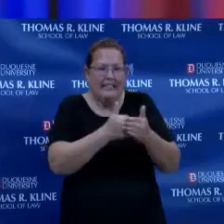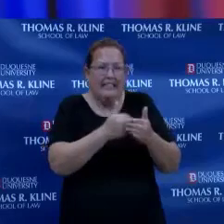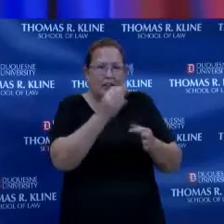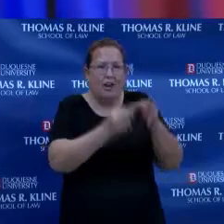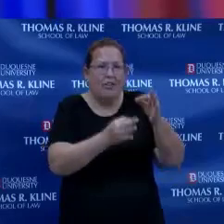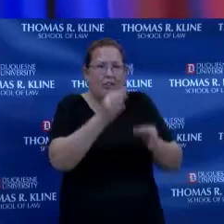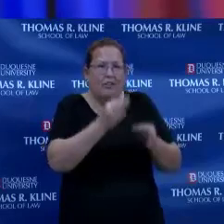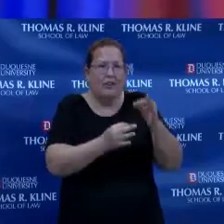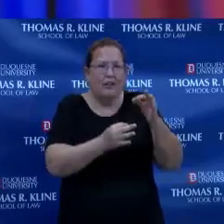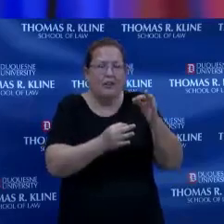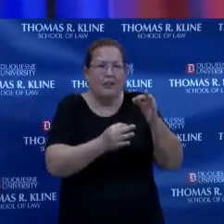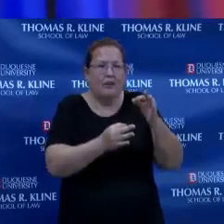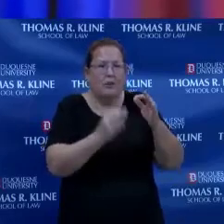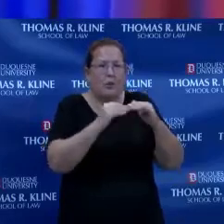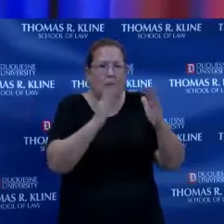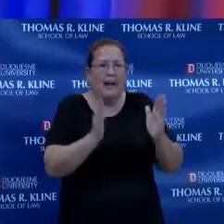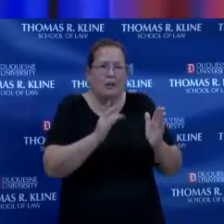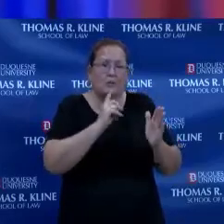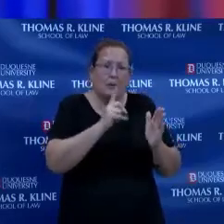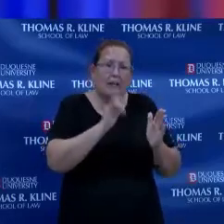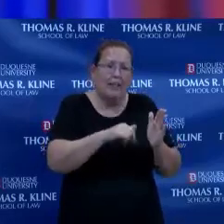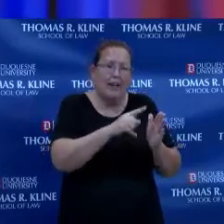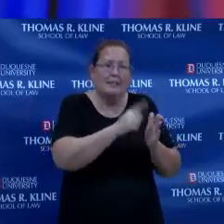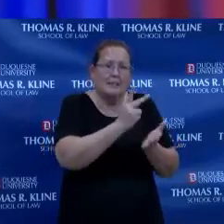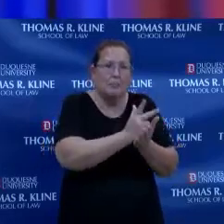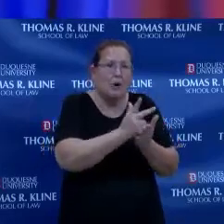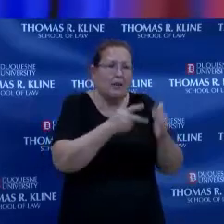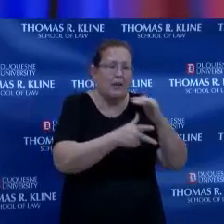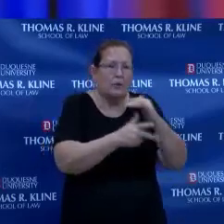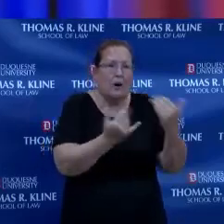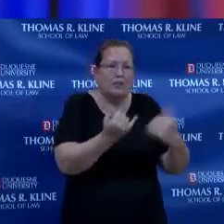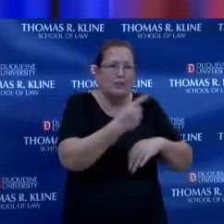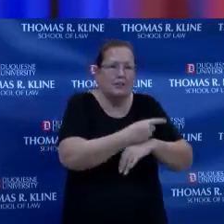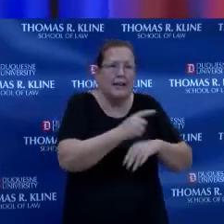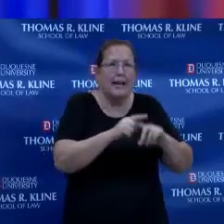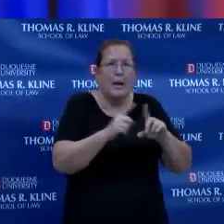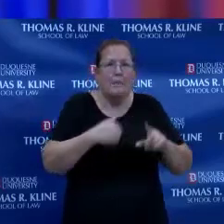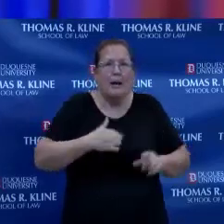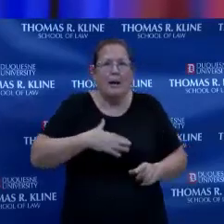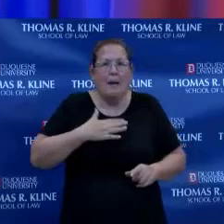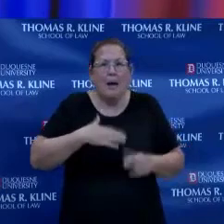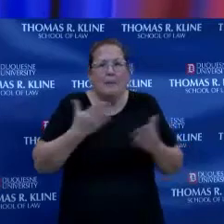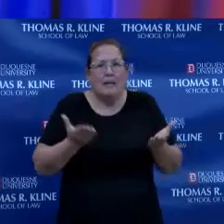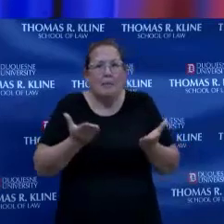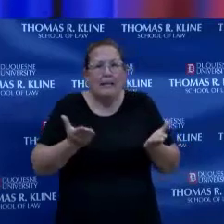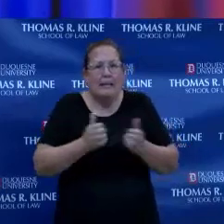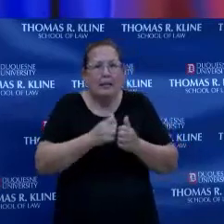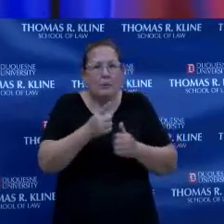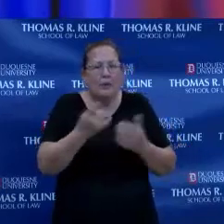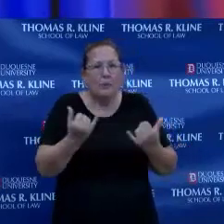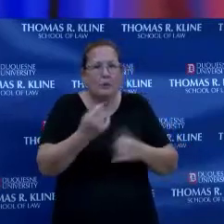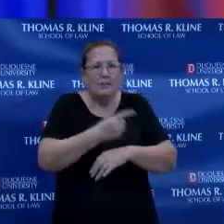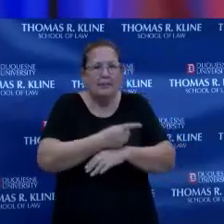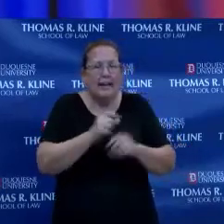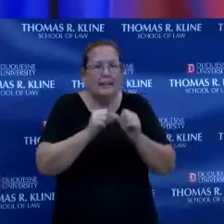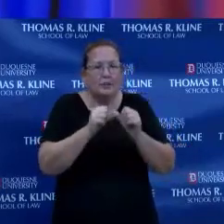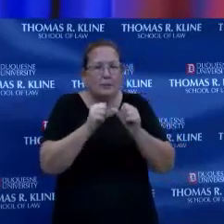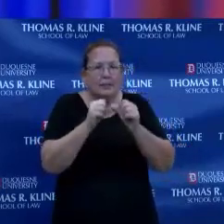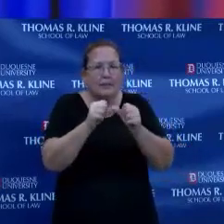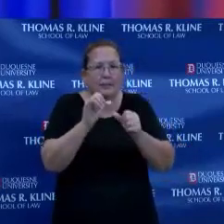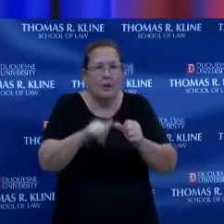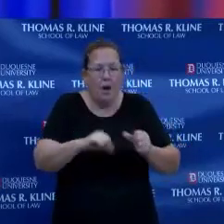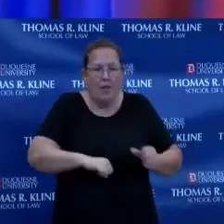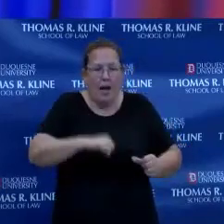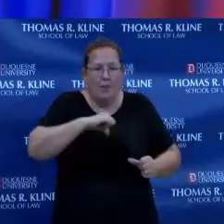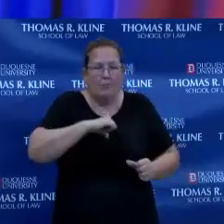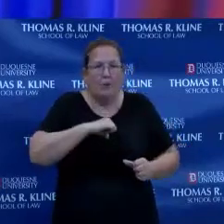parking garage today. Today, I'm so happy to be here with you to continue that proud tradition in